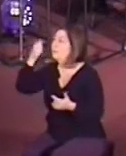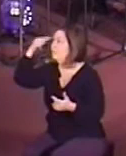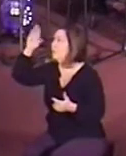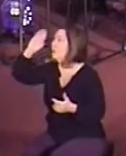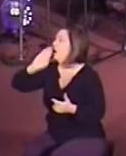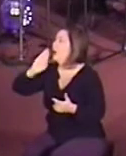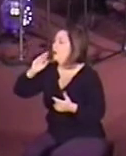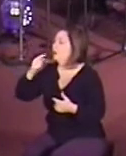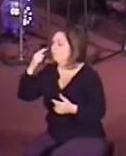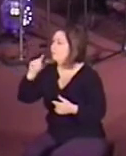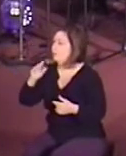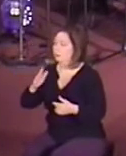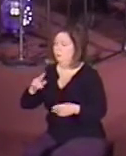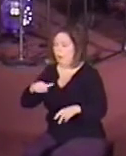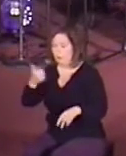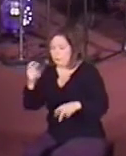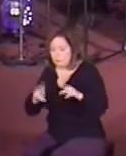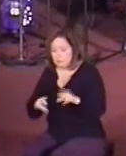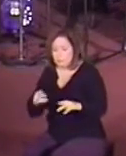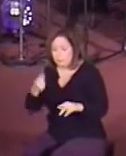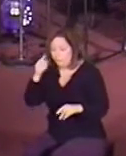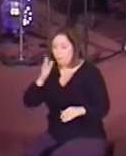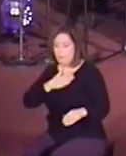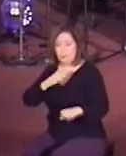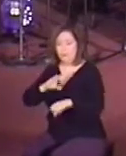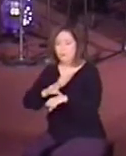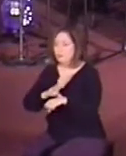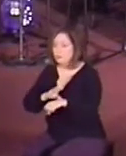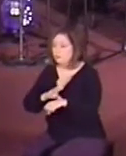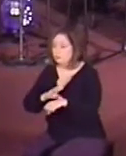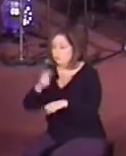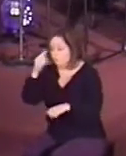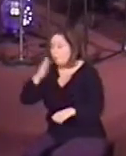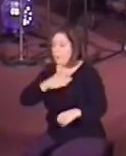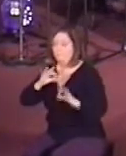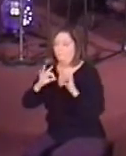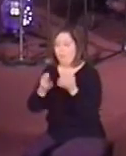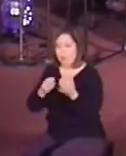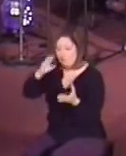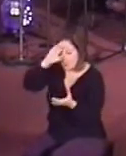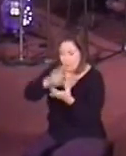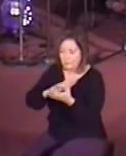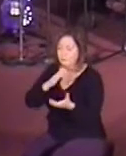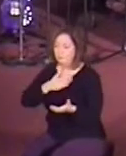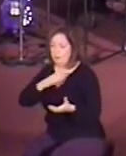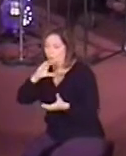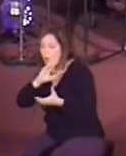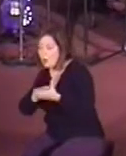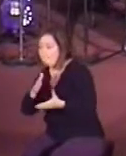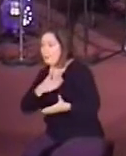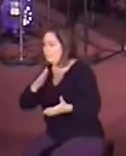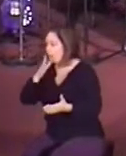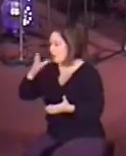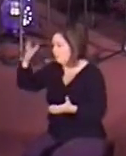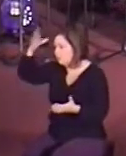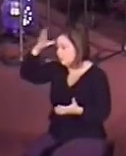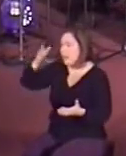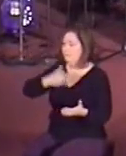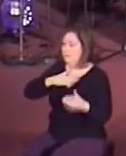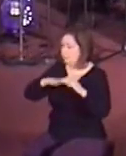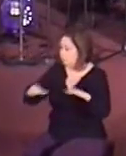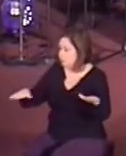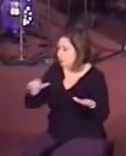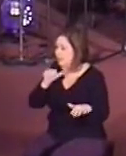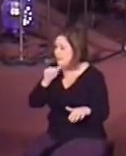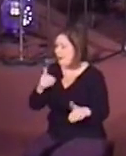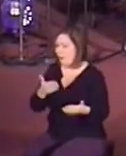What is best for the people around me? What is best for my church, my family, my husband, my wife, my mom, my dad, my kids?